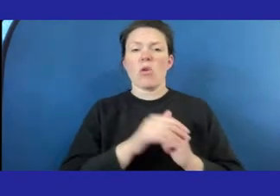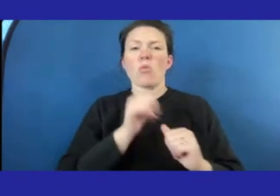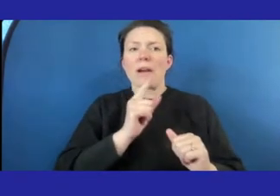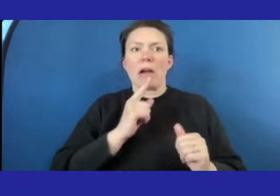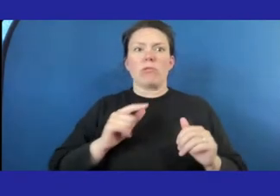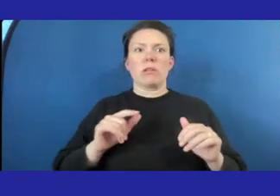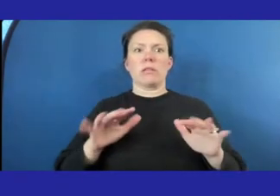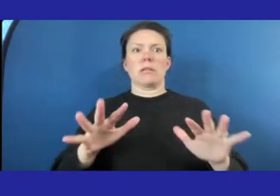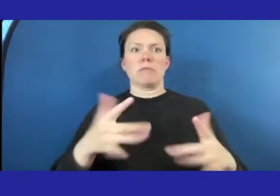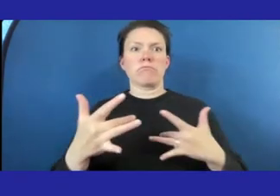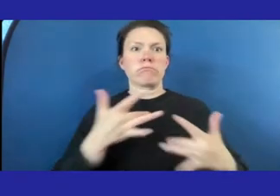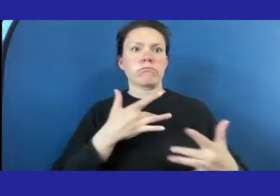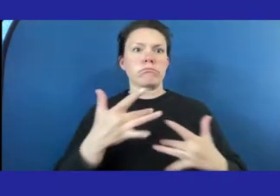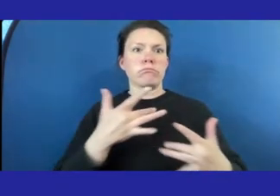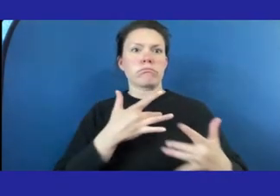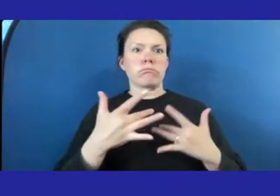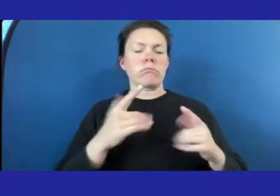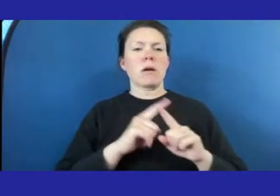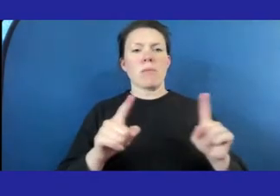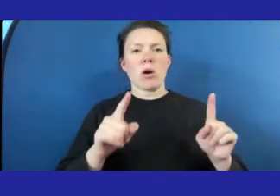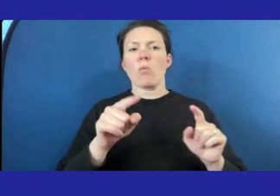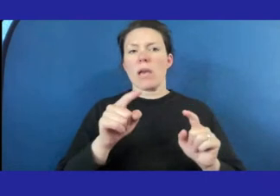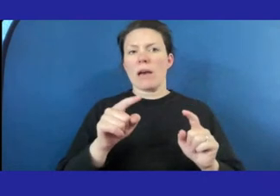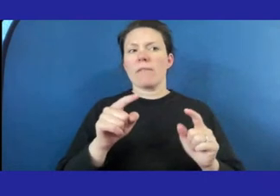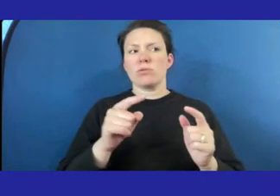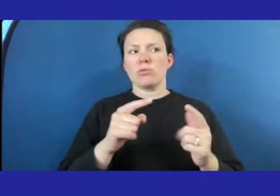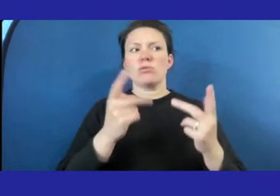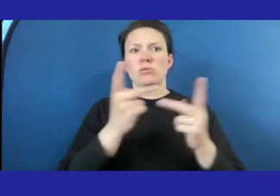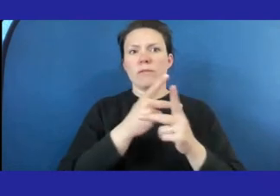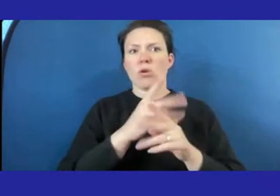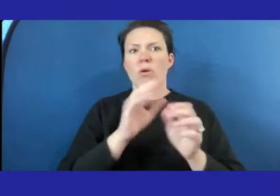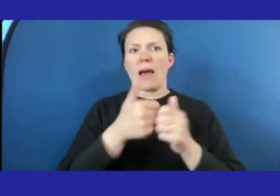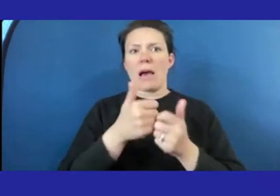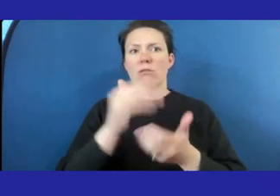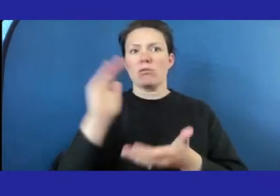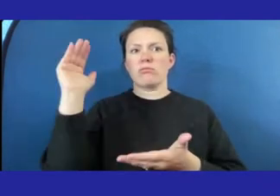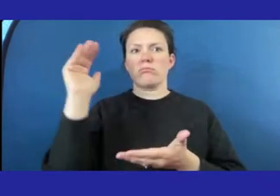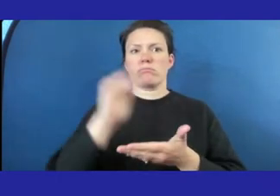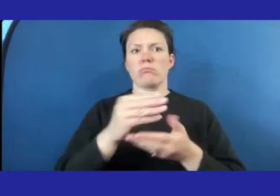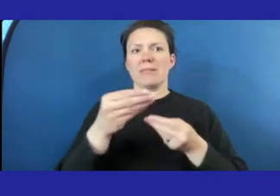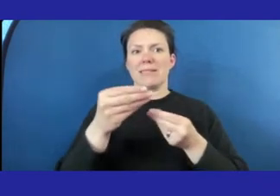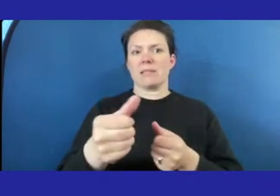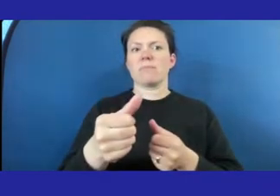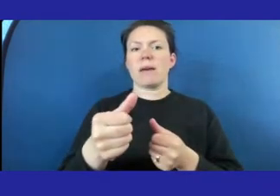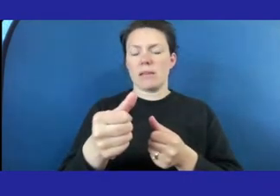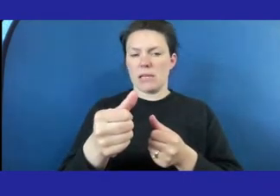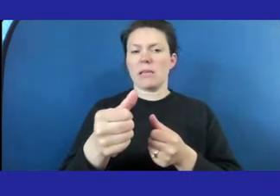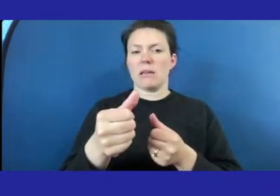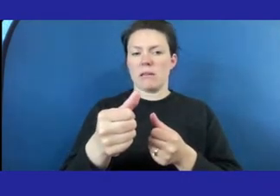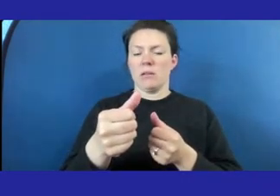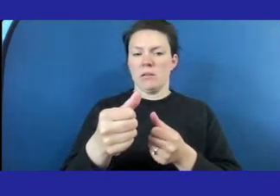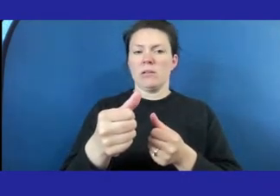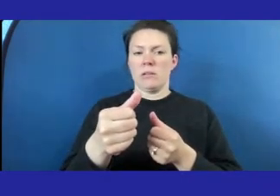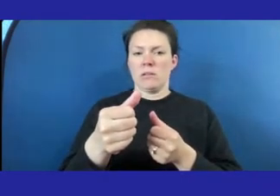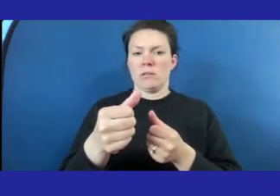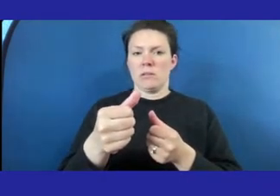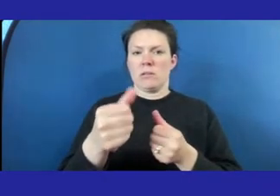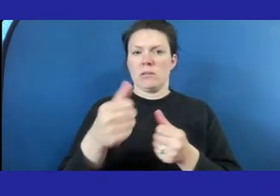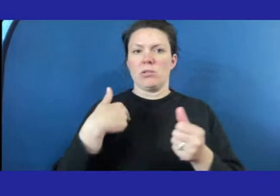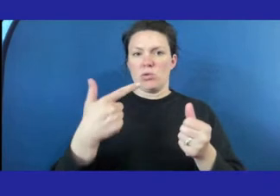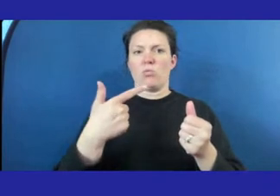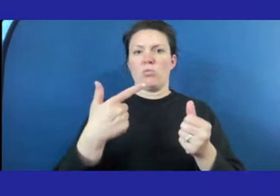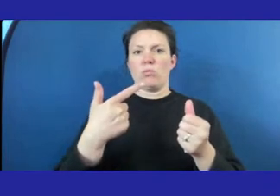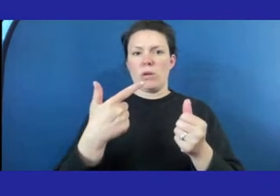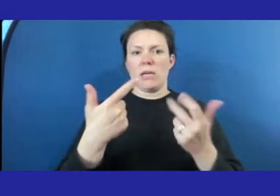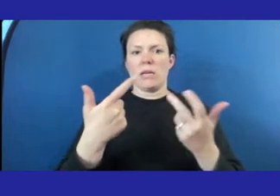this point, but it does make sense to take some steps to slow and pause, spending as we, begin to line ourselves